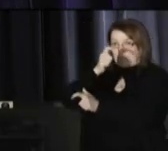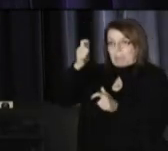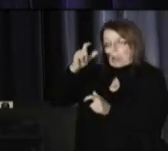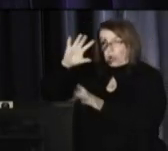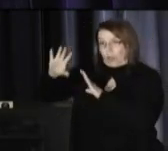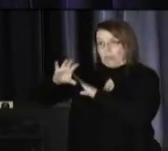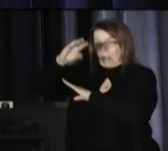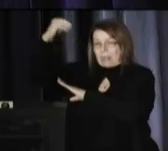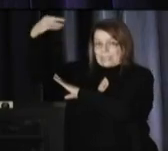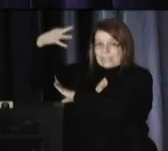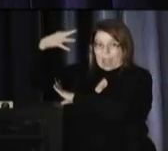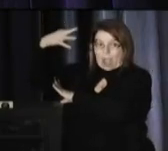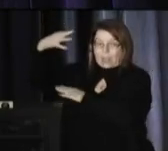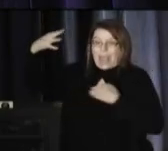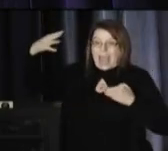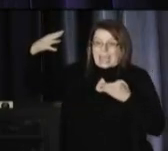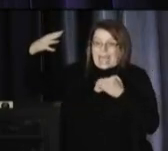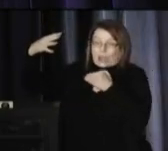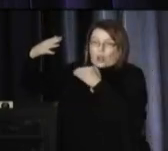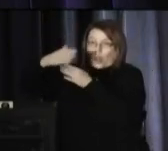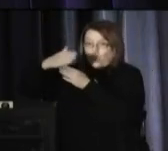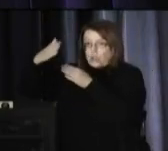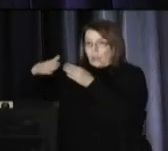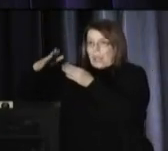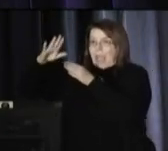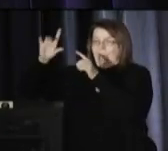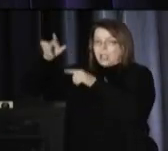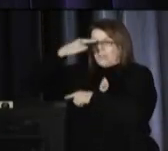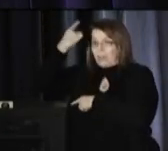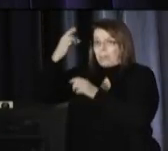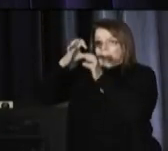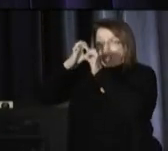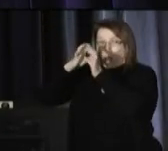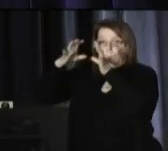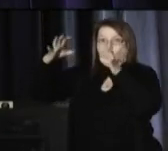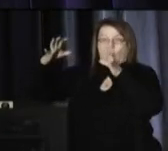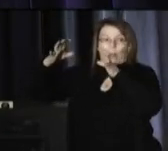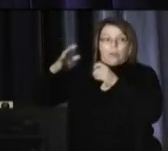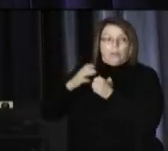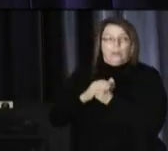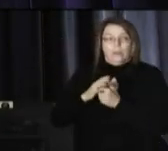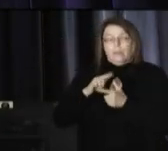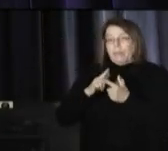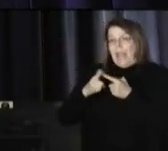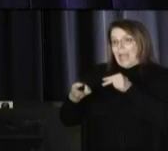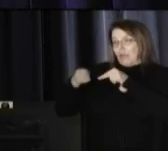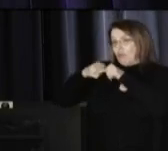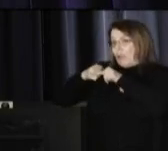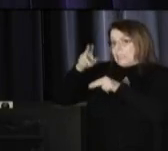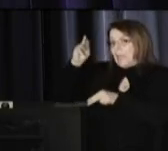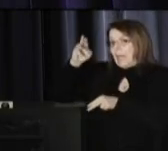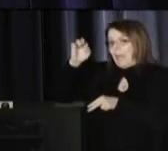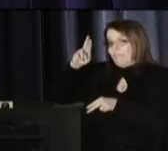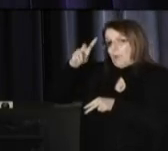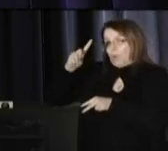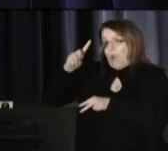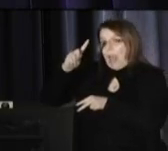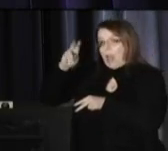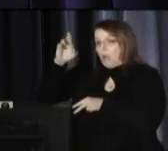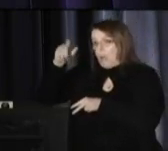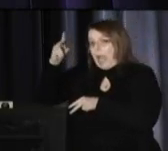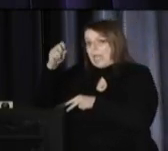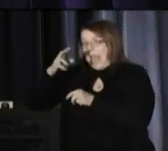edge of the black hole, disturbing some gases, heating things up, increasing the infrared radiation coming from the edge. But get